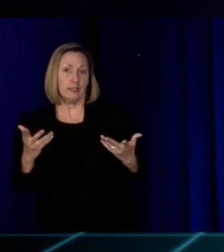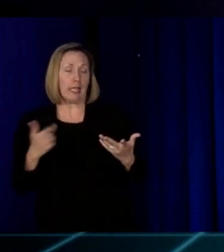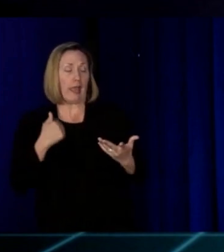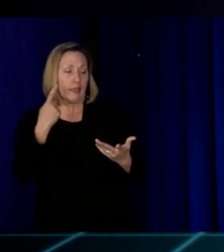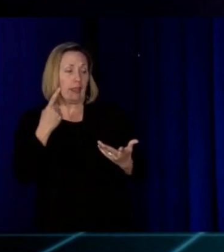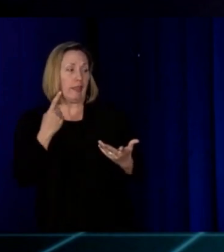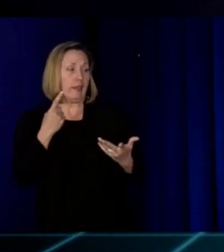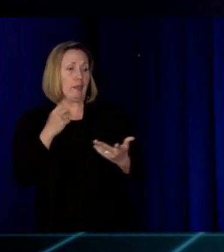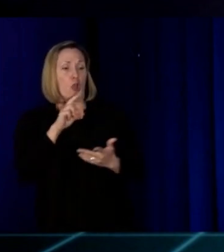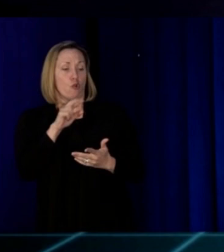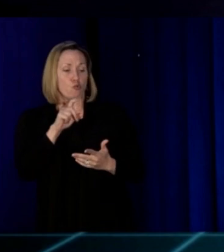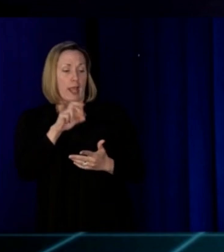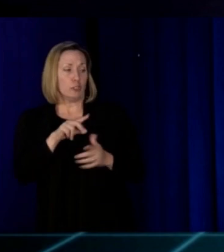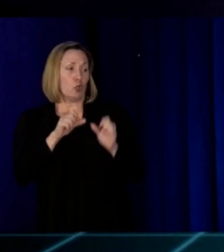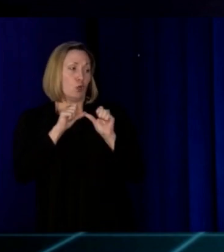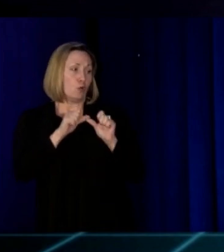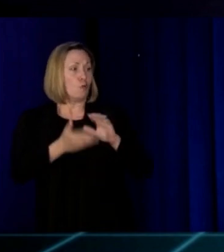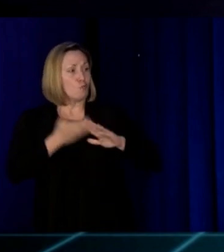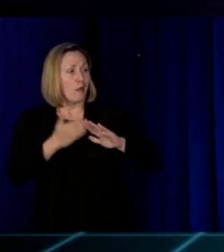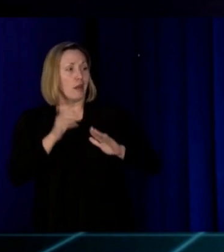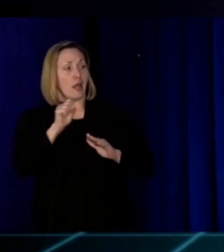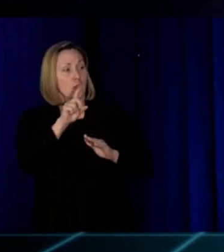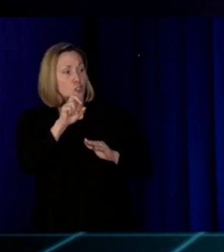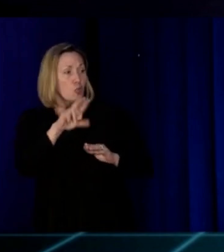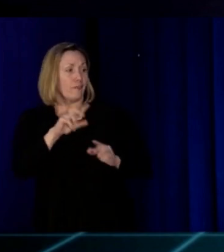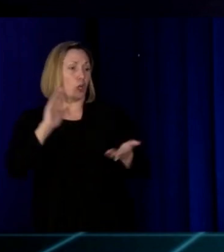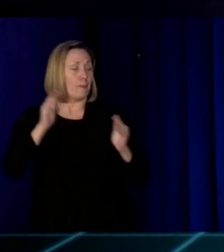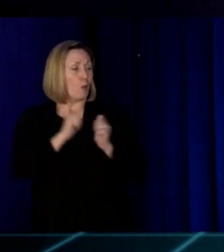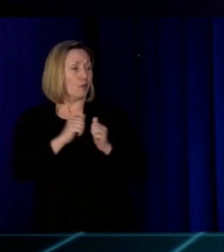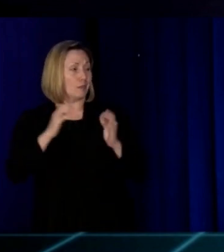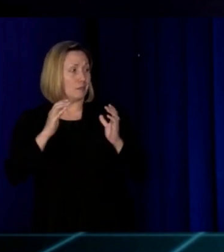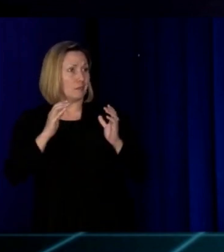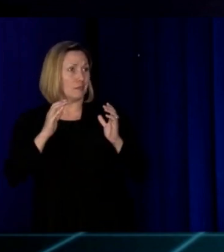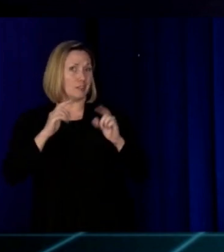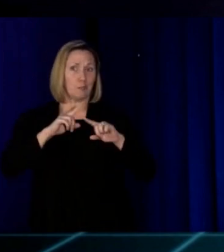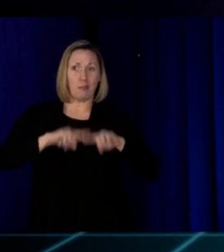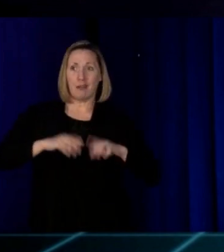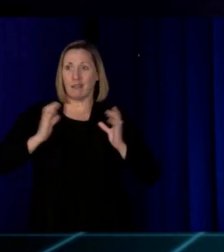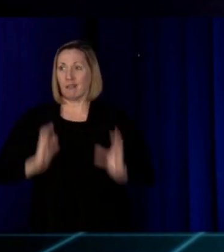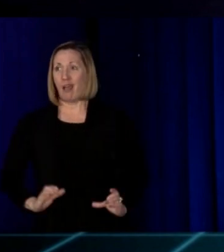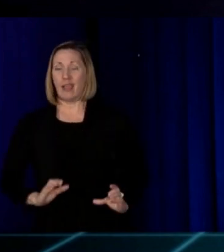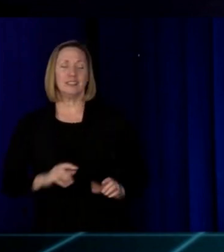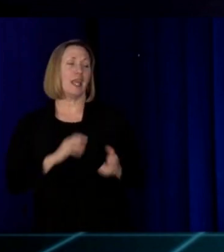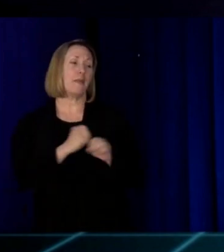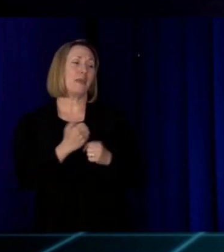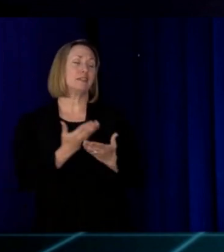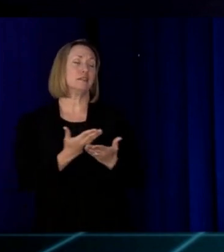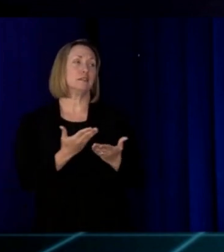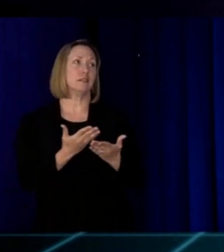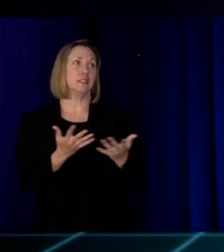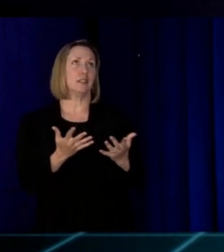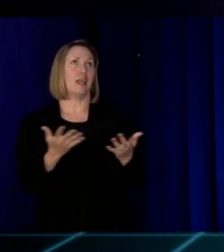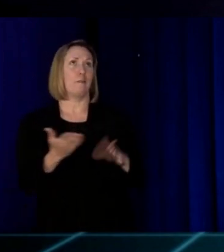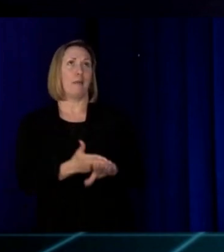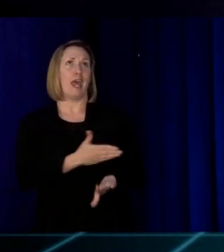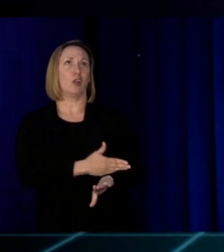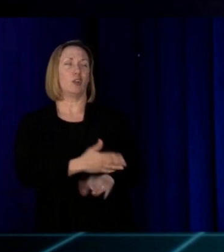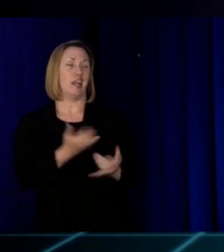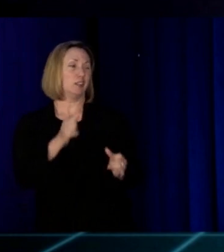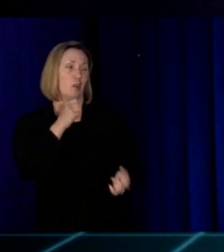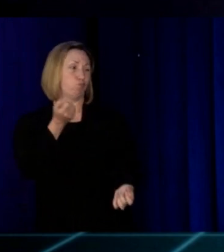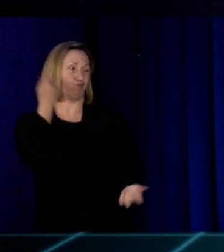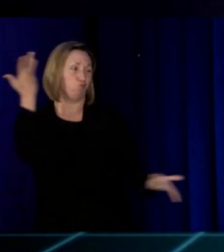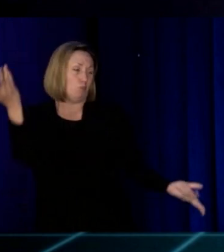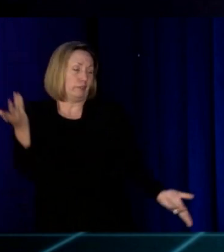like render or run on the server versus the client, and it makes things a lot better. I still don't get it, but